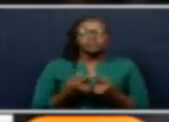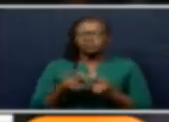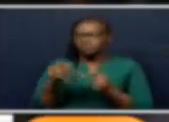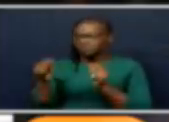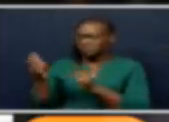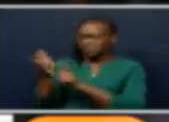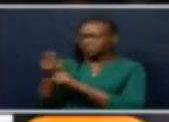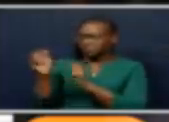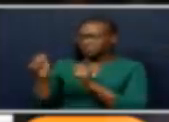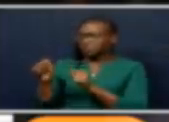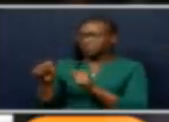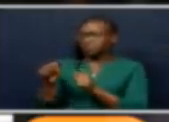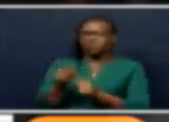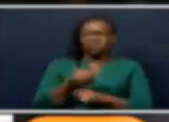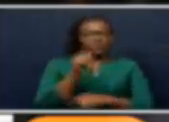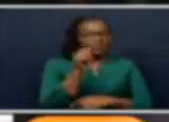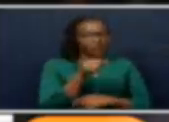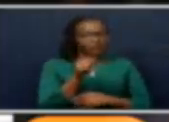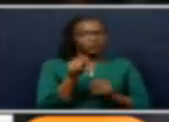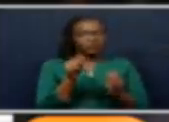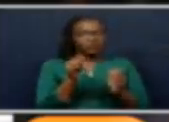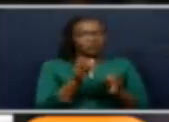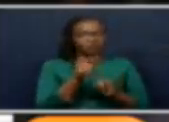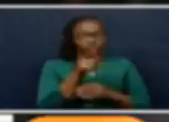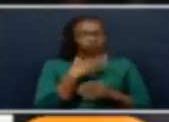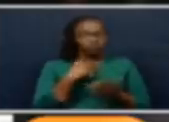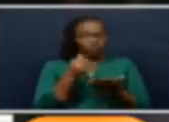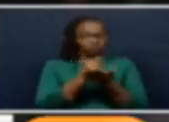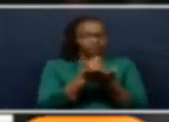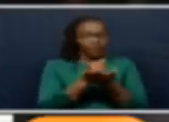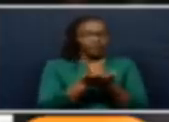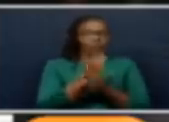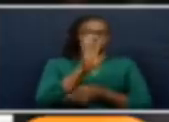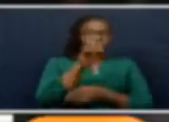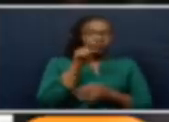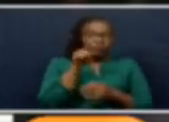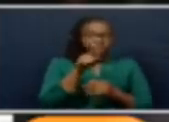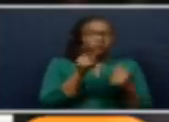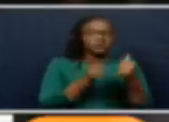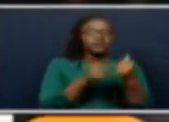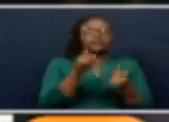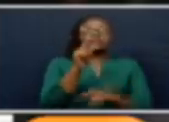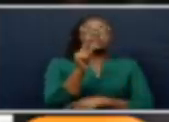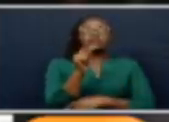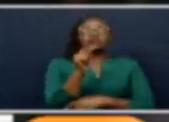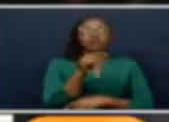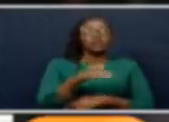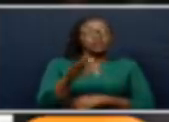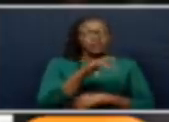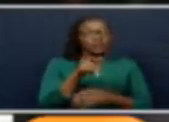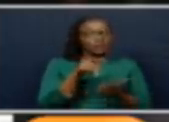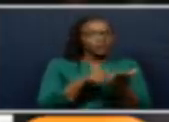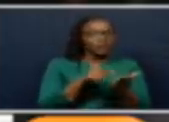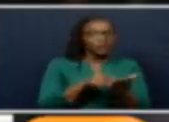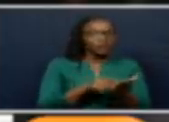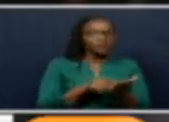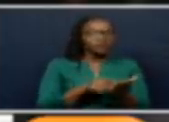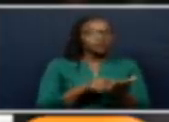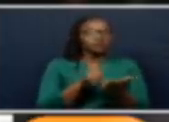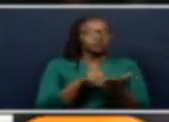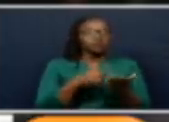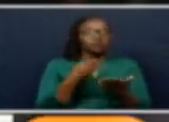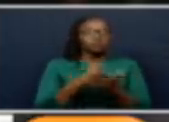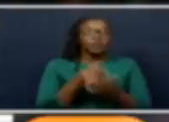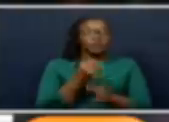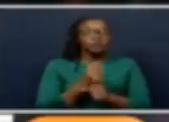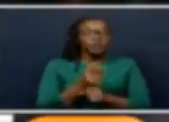results. If you are to audit about 4.6 trillion in terms of debt, what that man has done, you